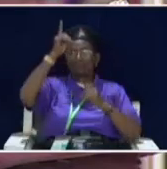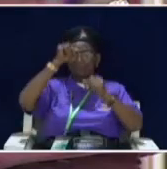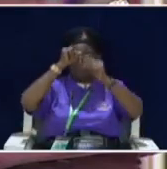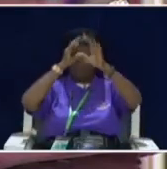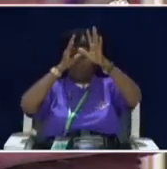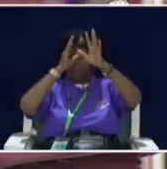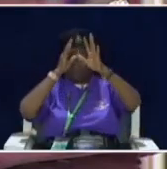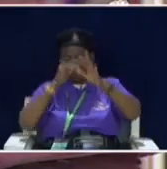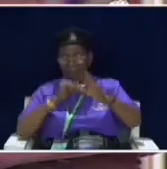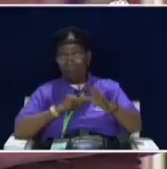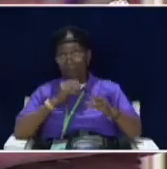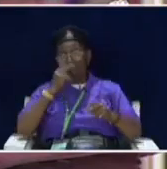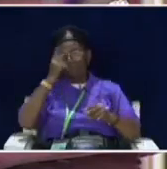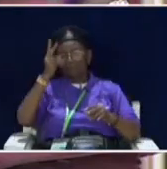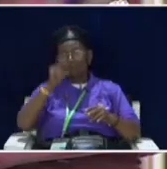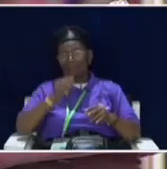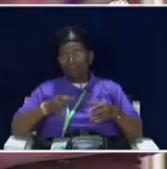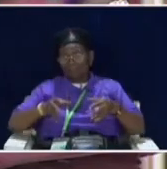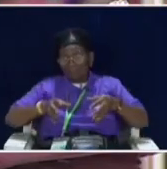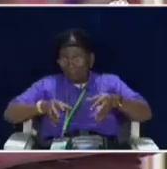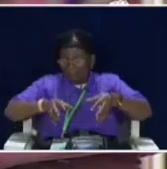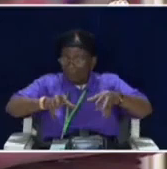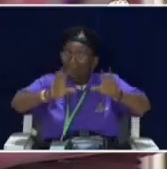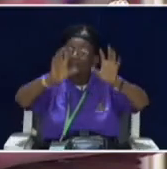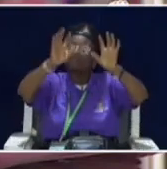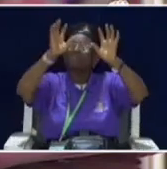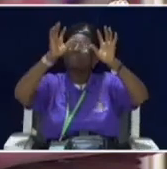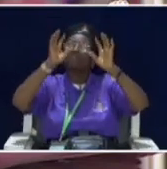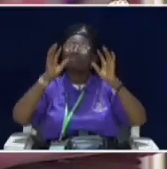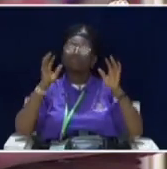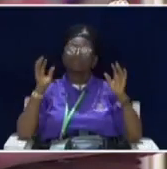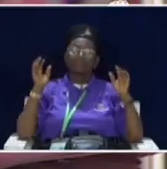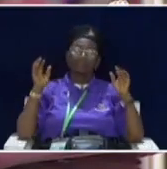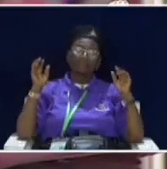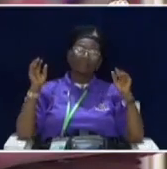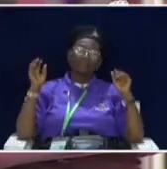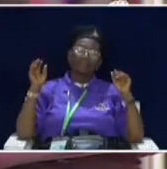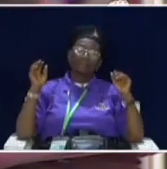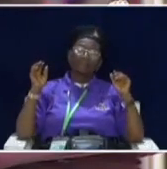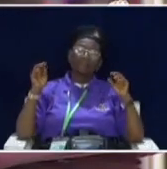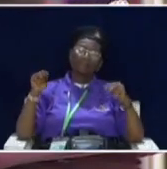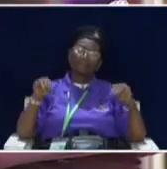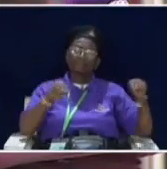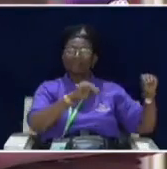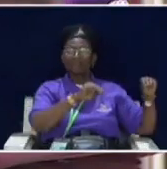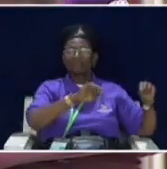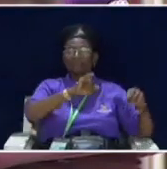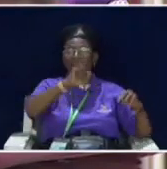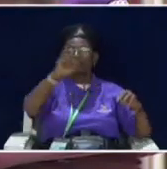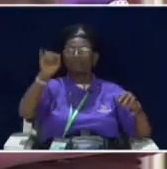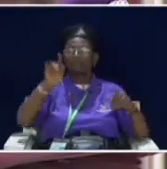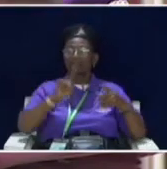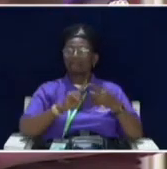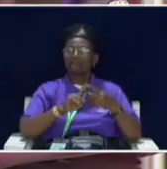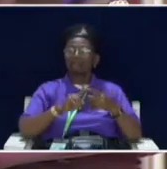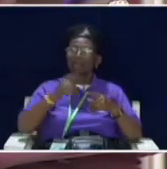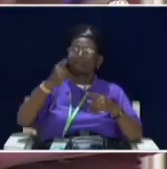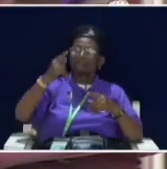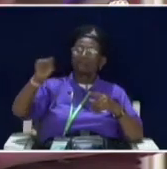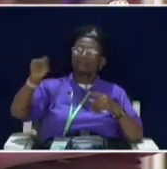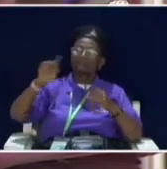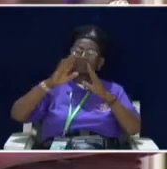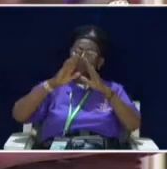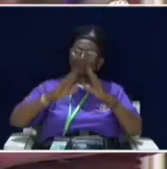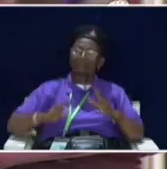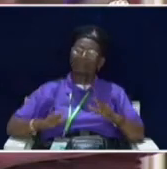I see a crowd. Mo ri opolopo eniyan moving towards the house of somebody here. Ti